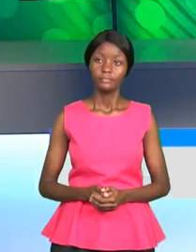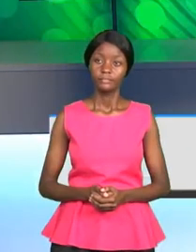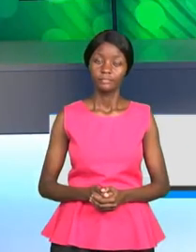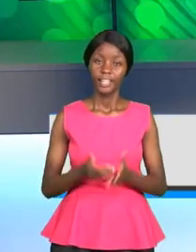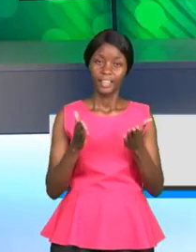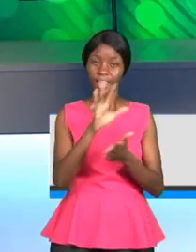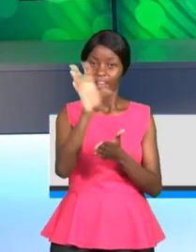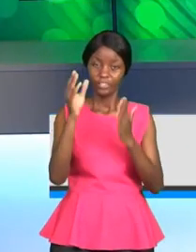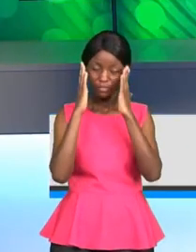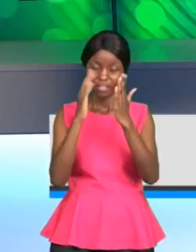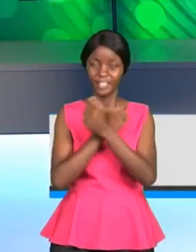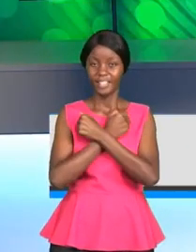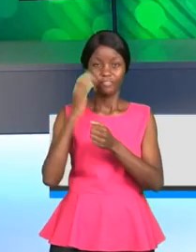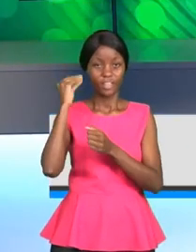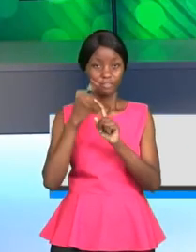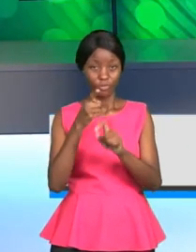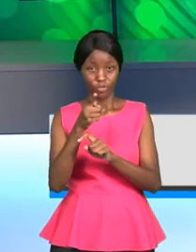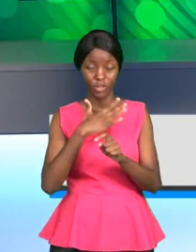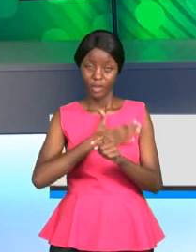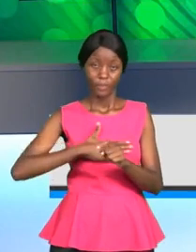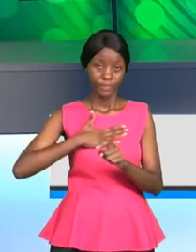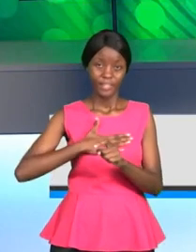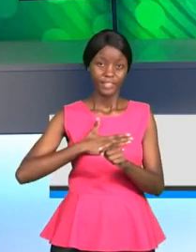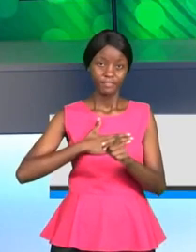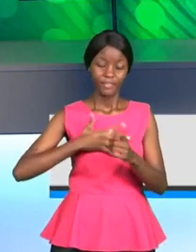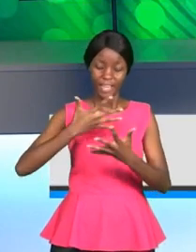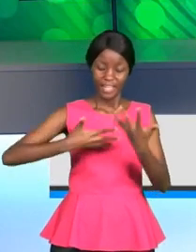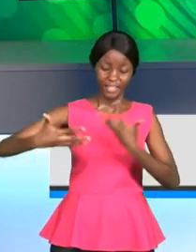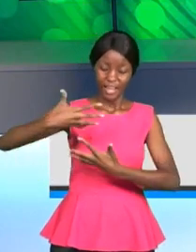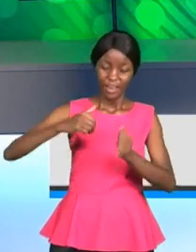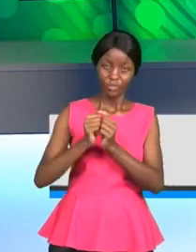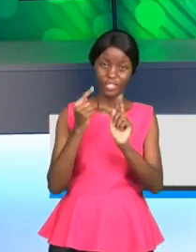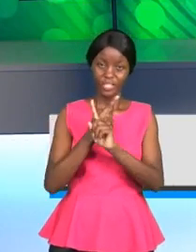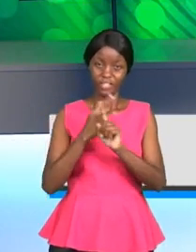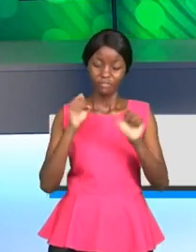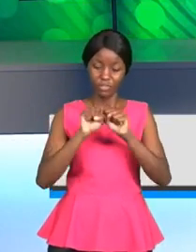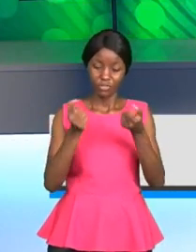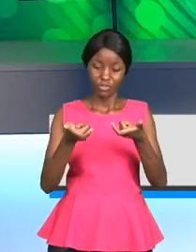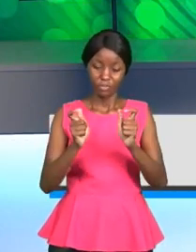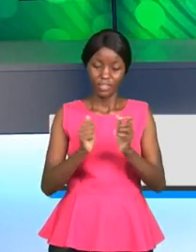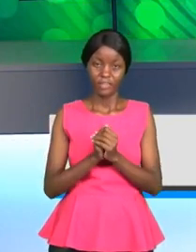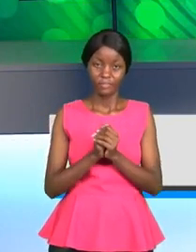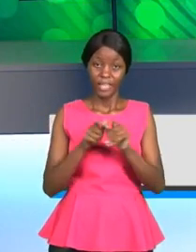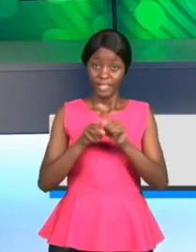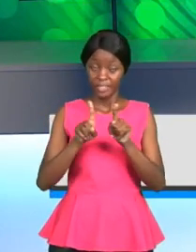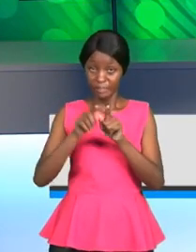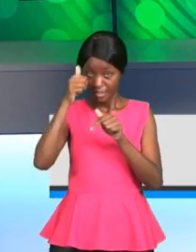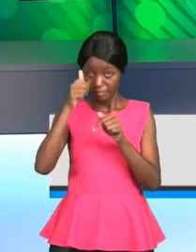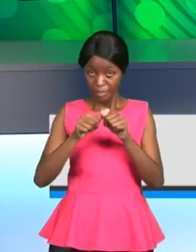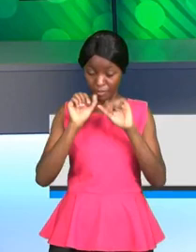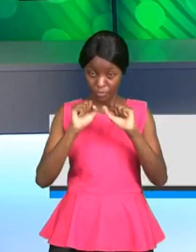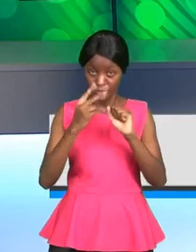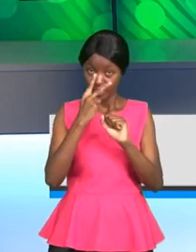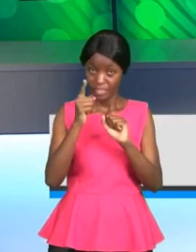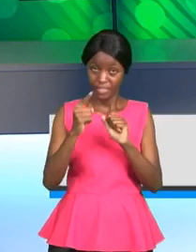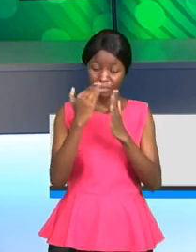On Africa Focus, we love hearing from you. So make sure you get interactive with us on our various social media pages. Remember, you can view this